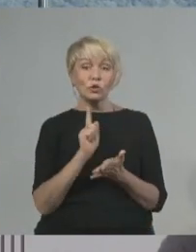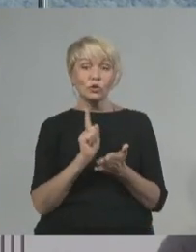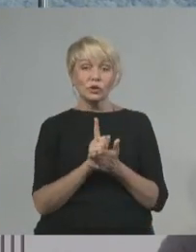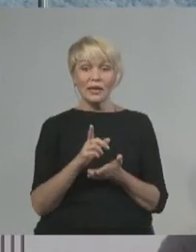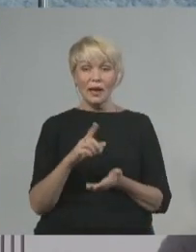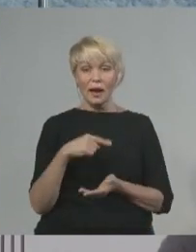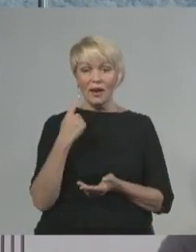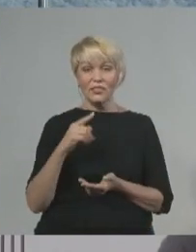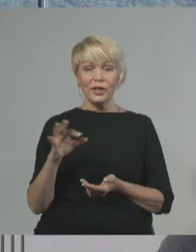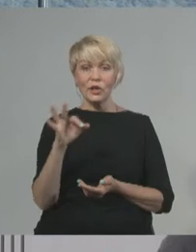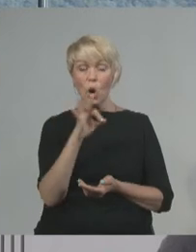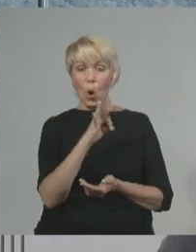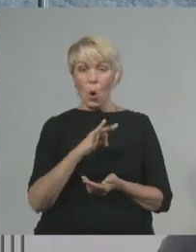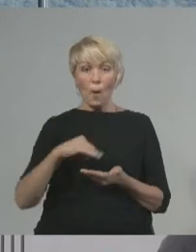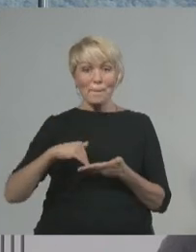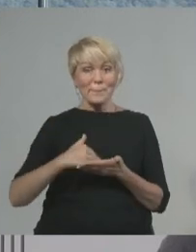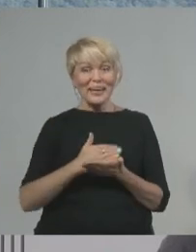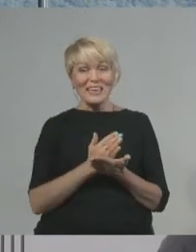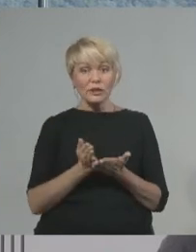narratives